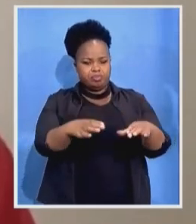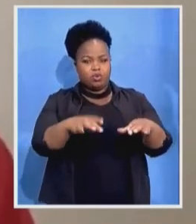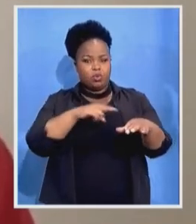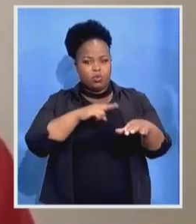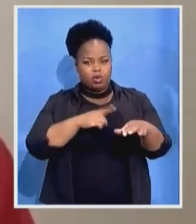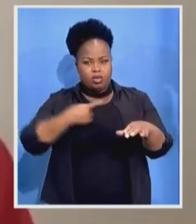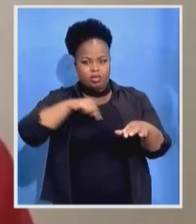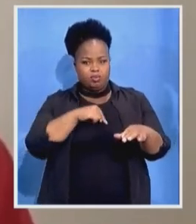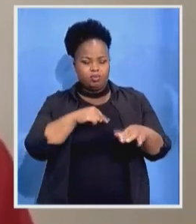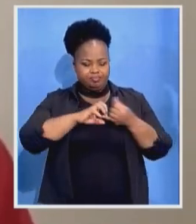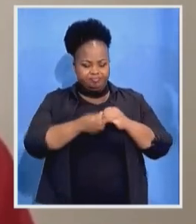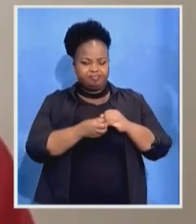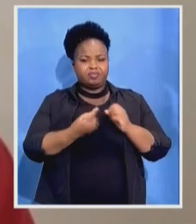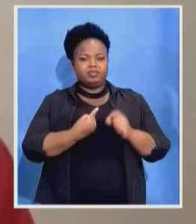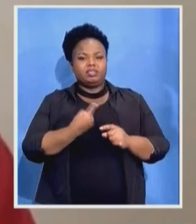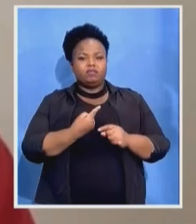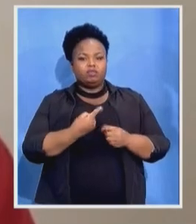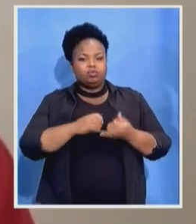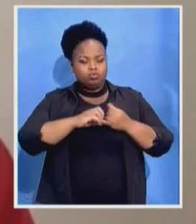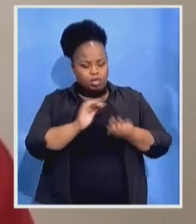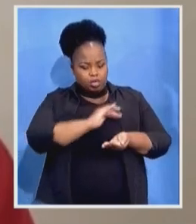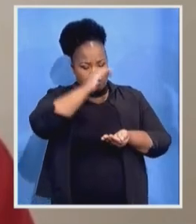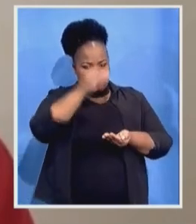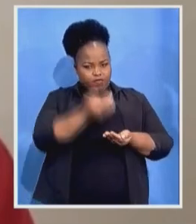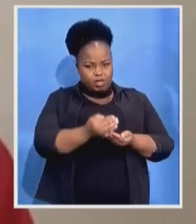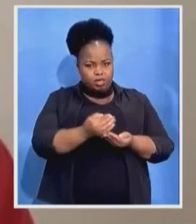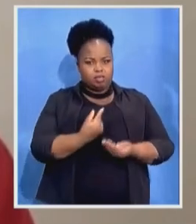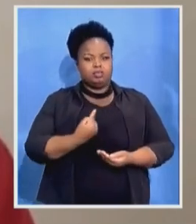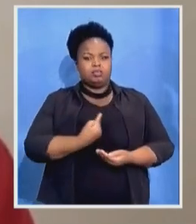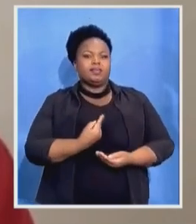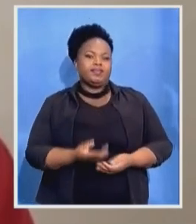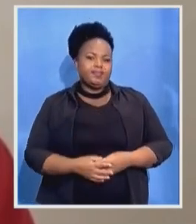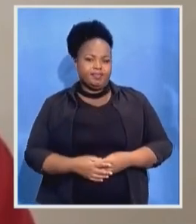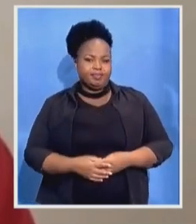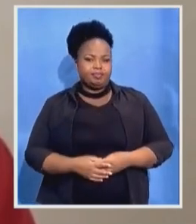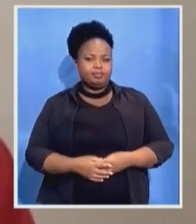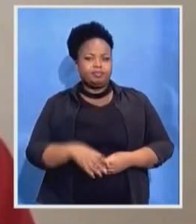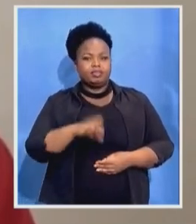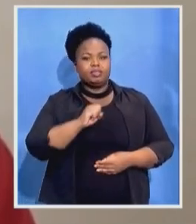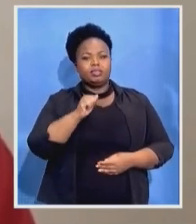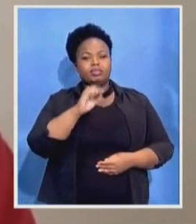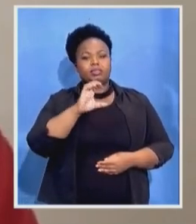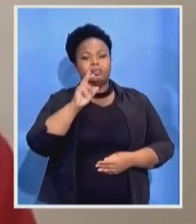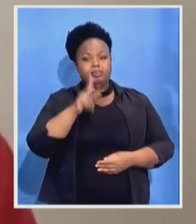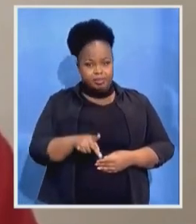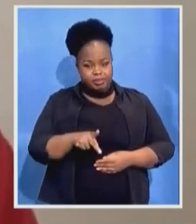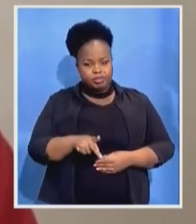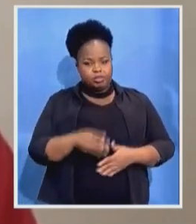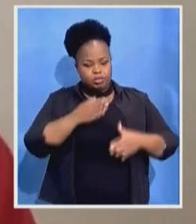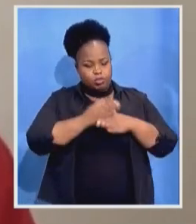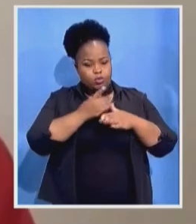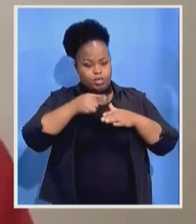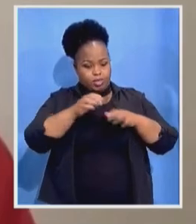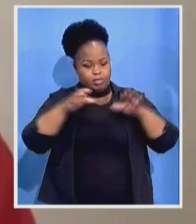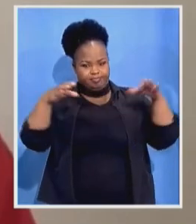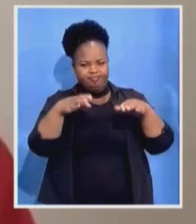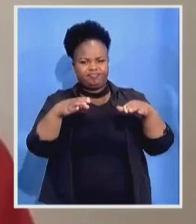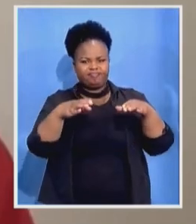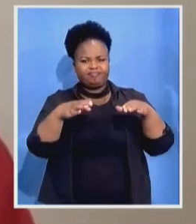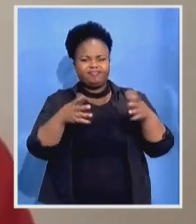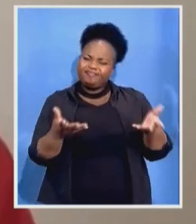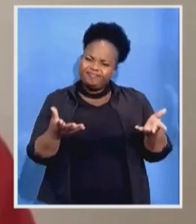ourselves. The SACP, as a working class party, cannot be able to fund